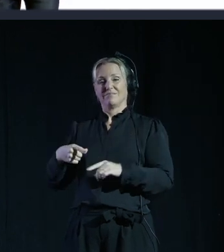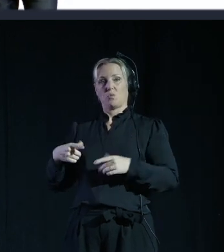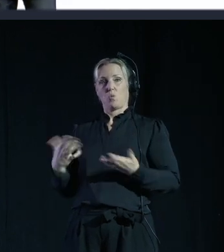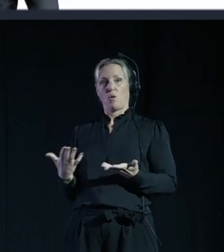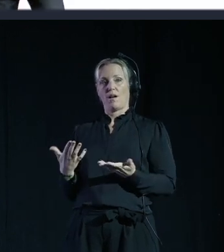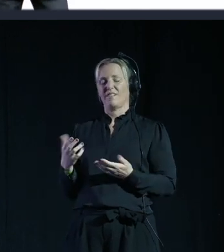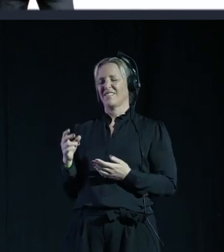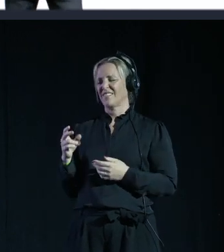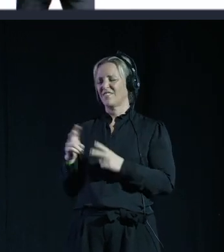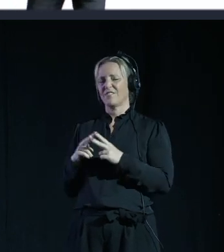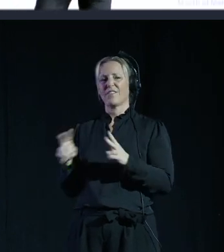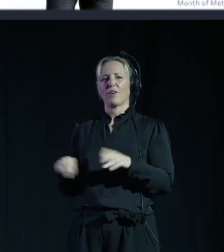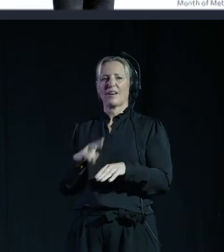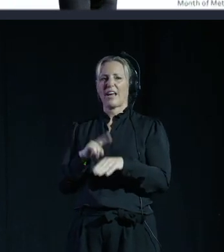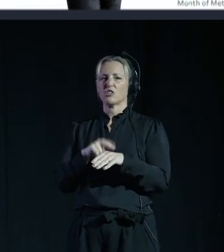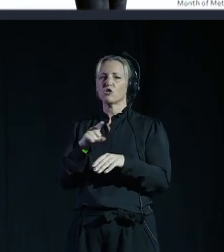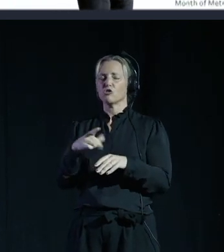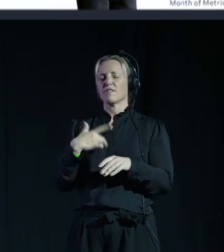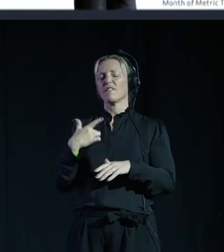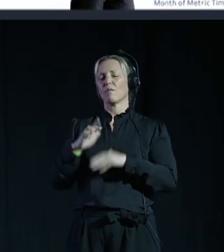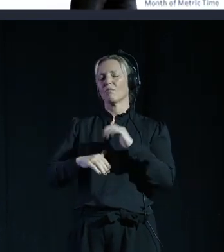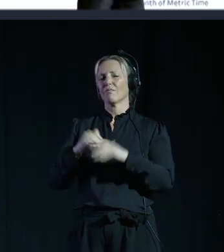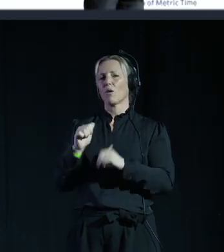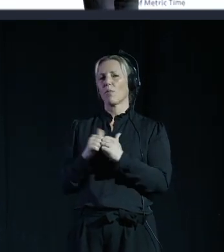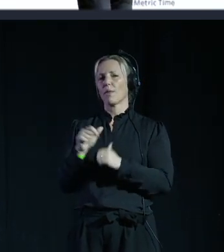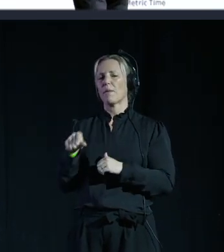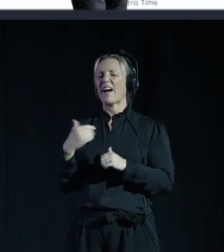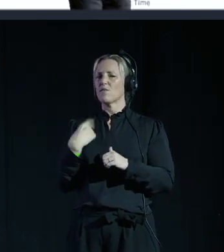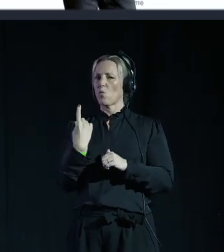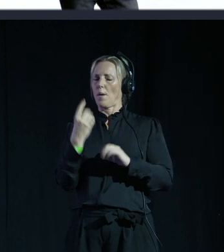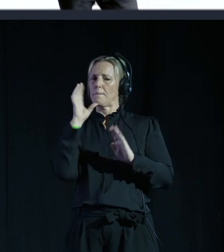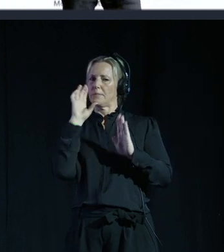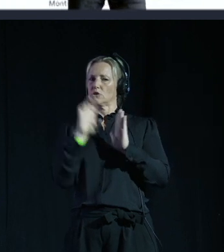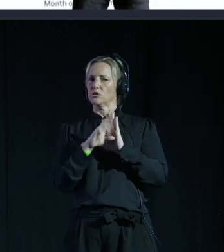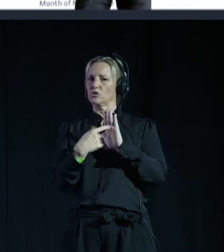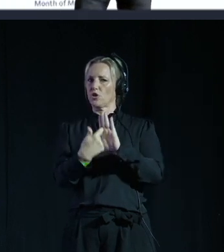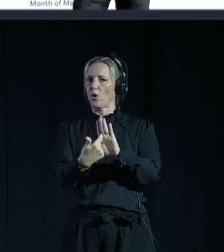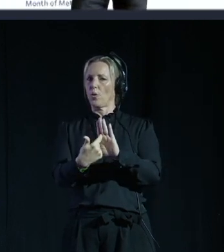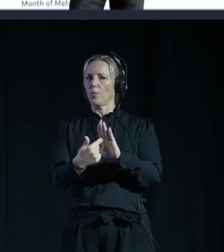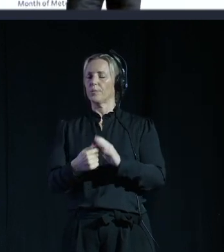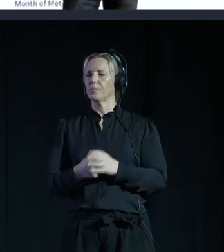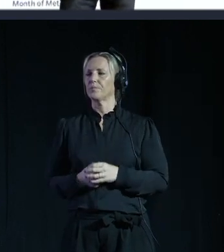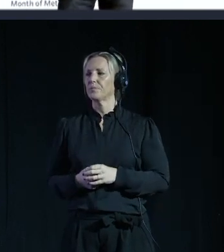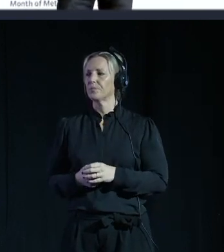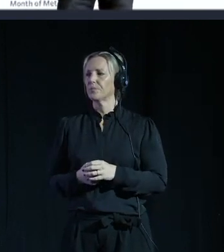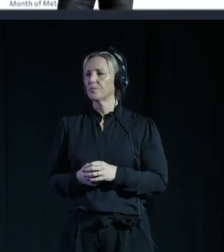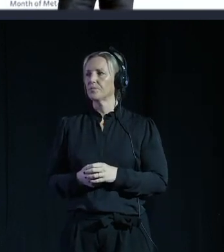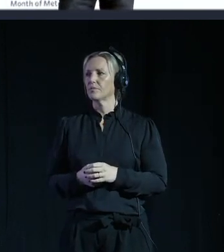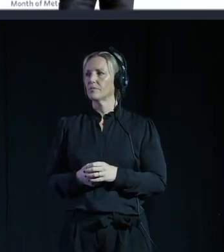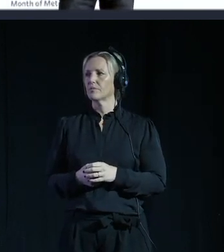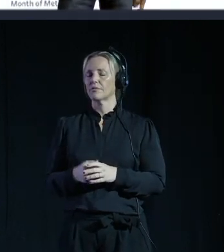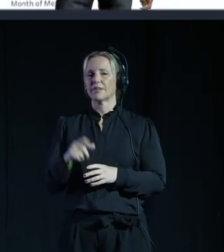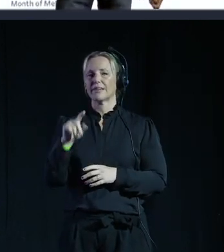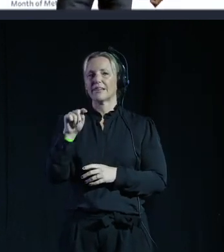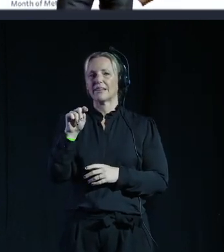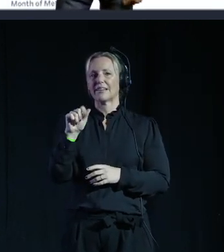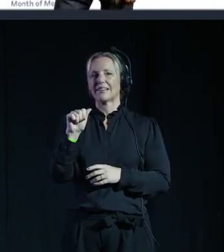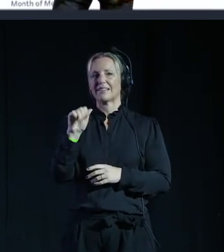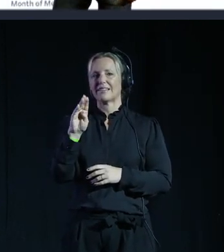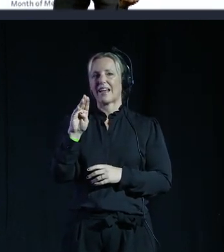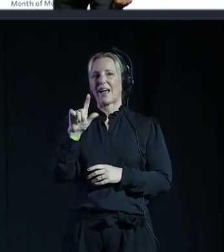home. So actually, I think I do have one screenshot just so we can take a look here. Those of you who are Tableau users will probably recognize